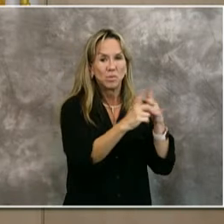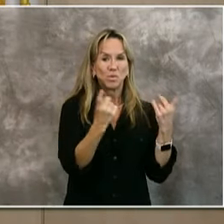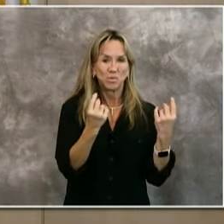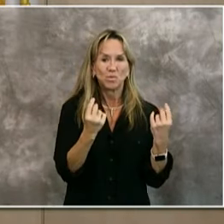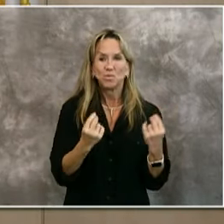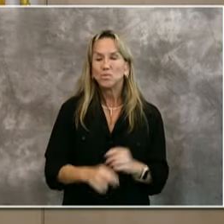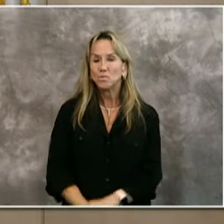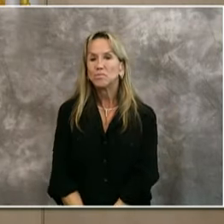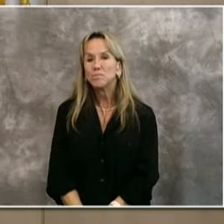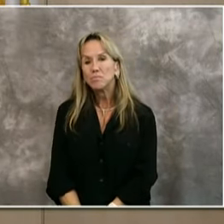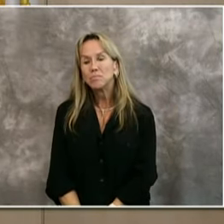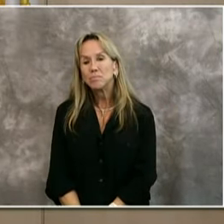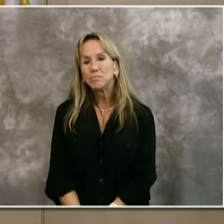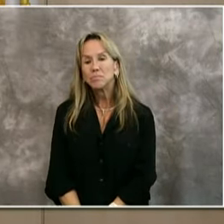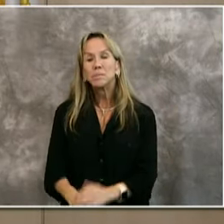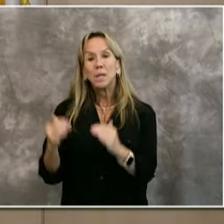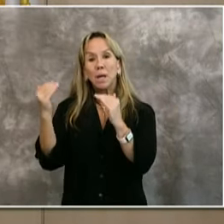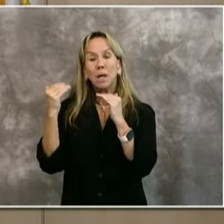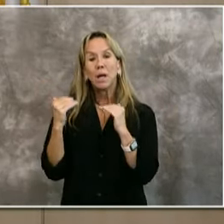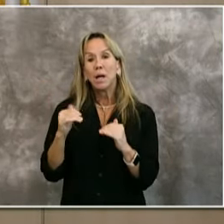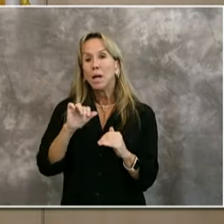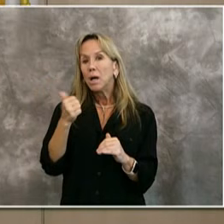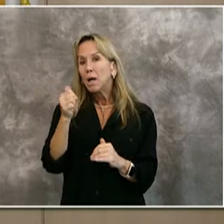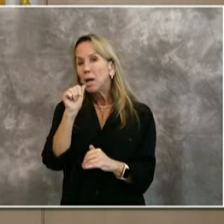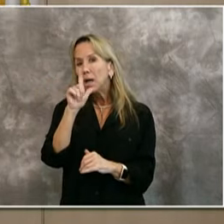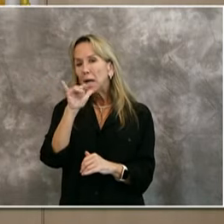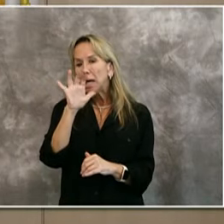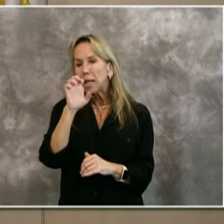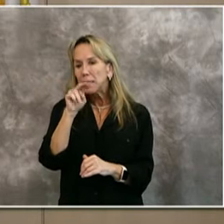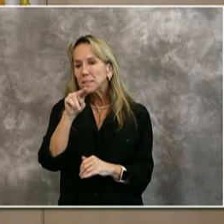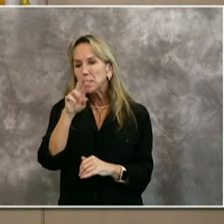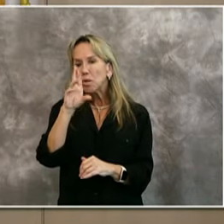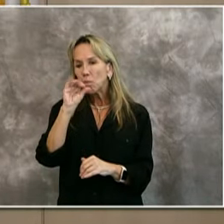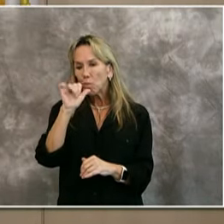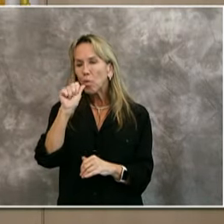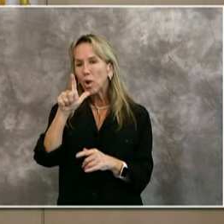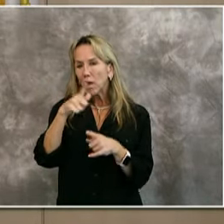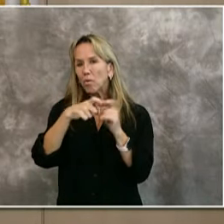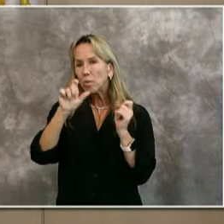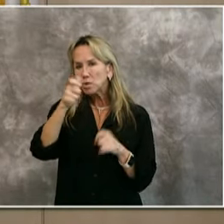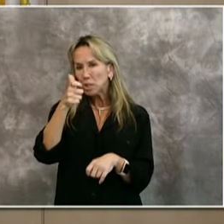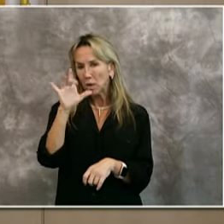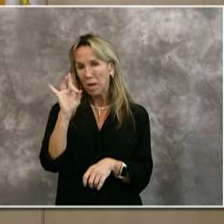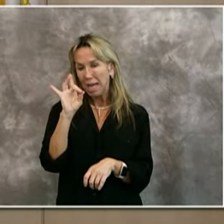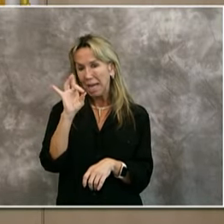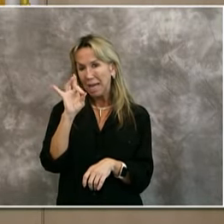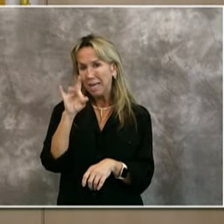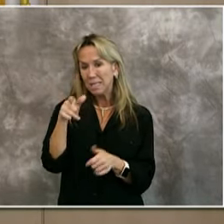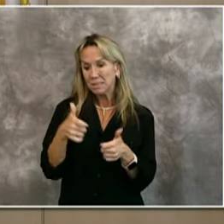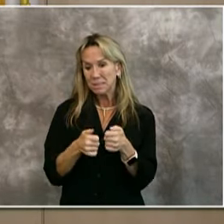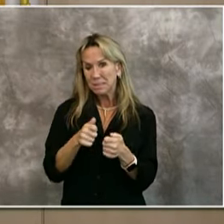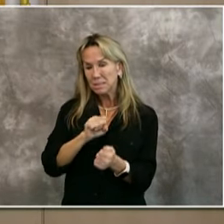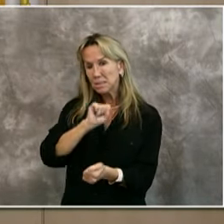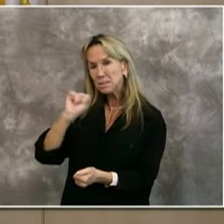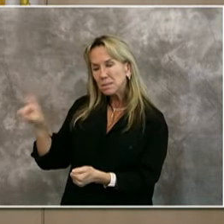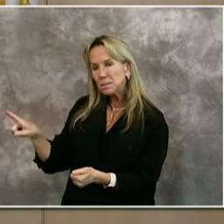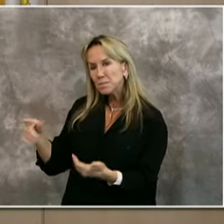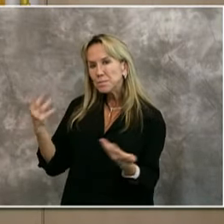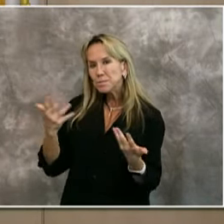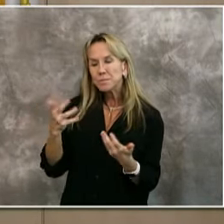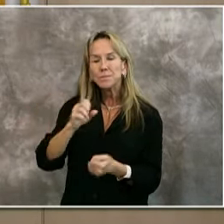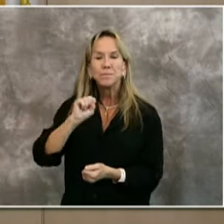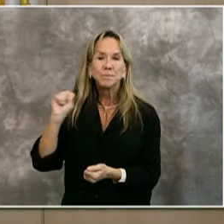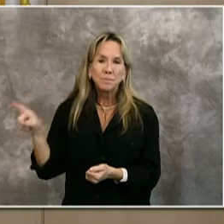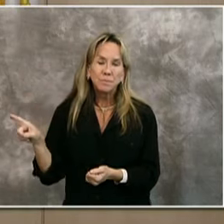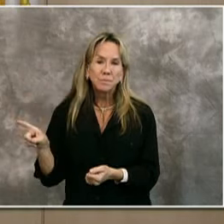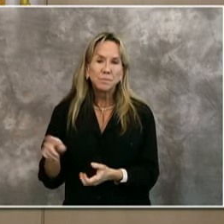And Dr. Wooten, this next question is coming from Allison Royal from Channel 8. It is a question about